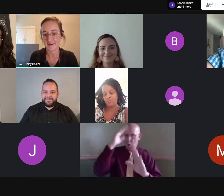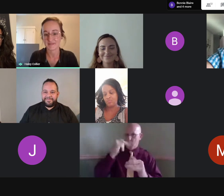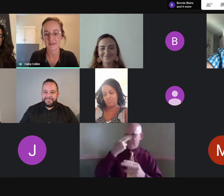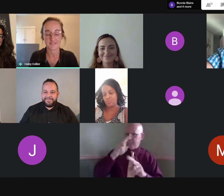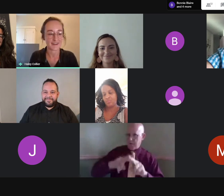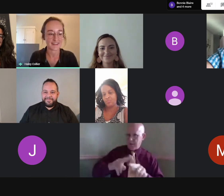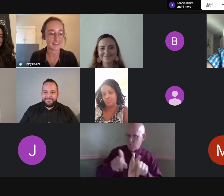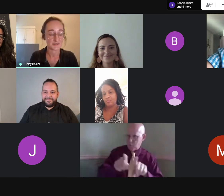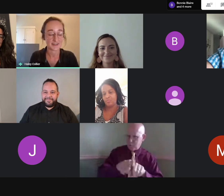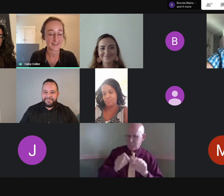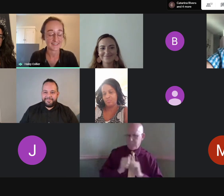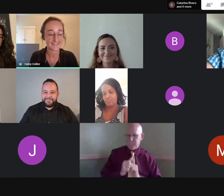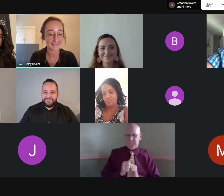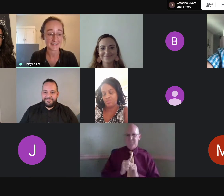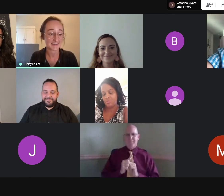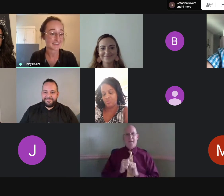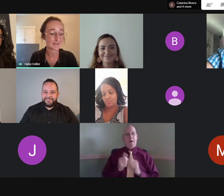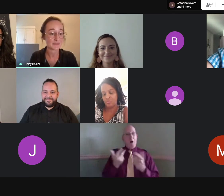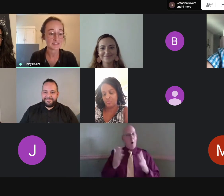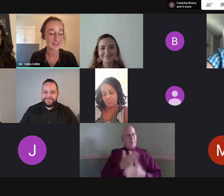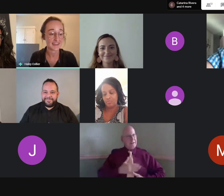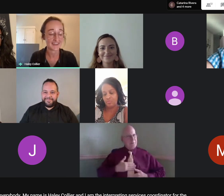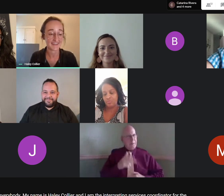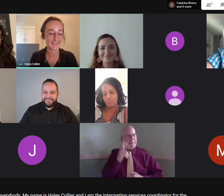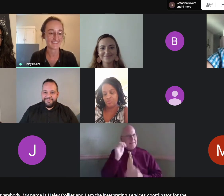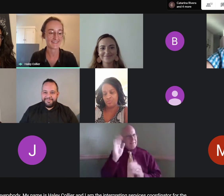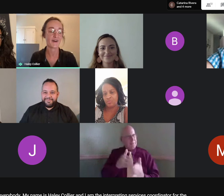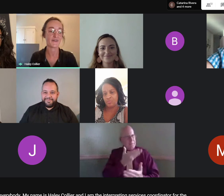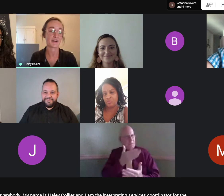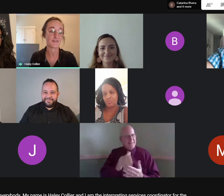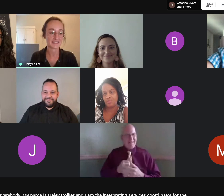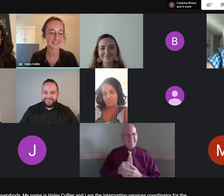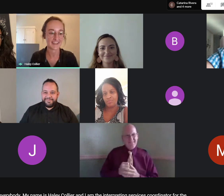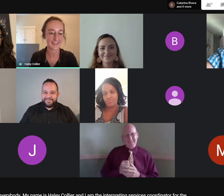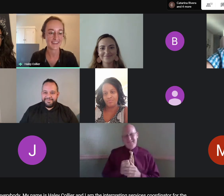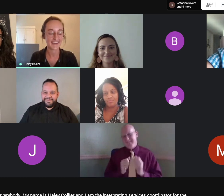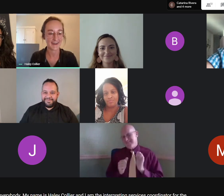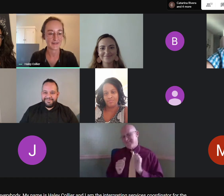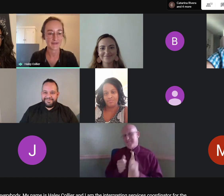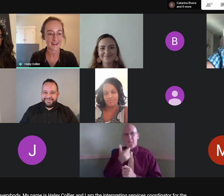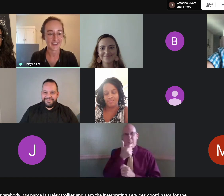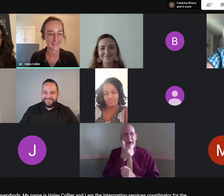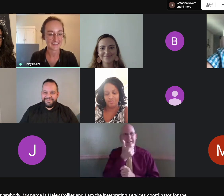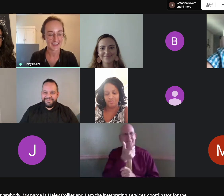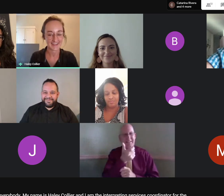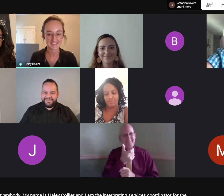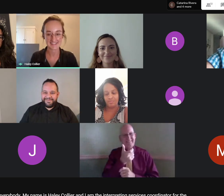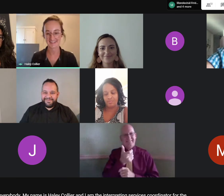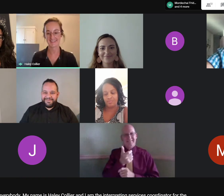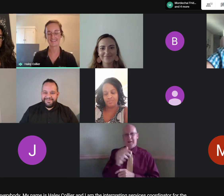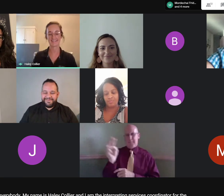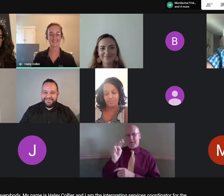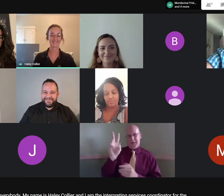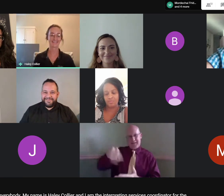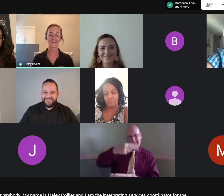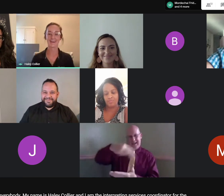well. I've already enjoyed listening to the music or watching Mariela